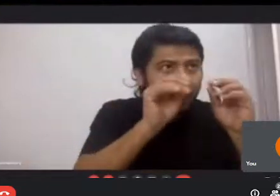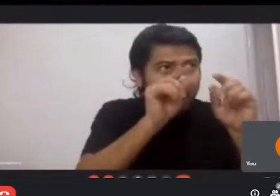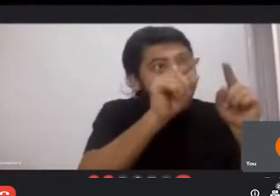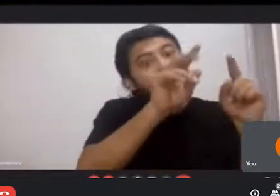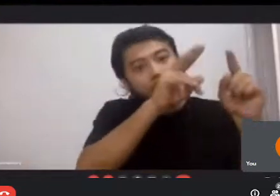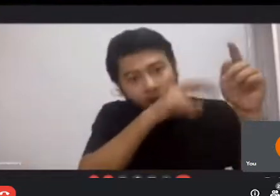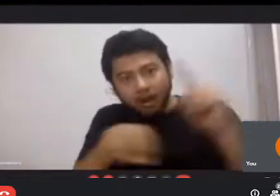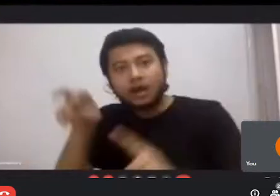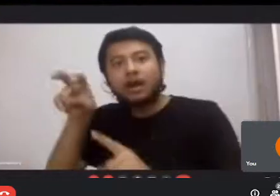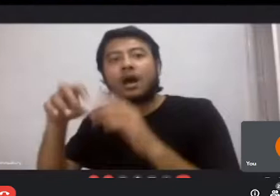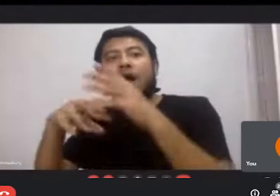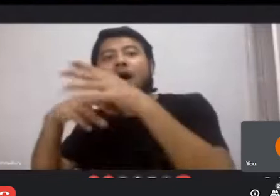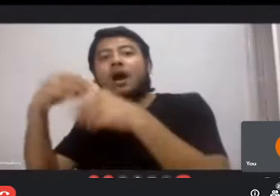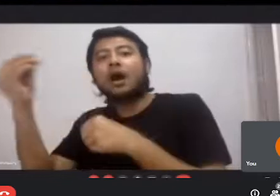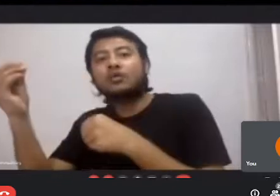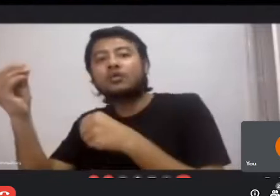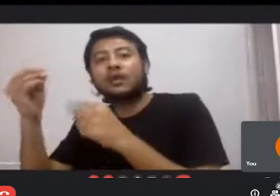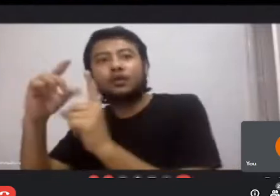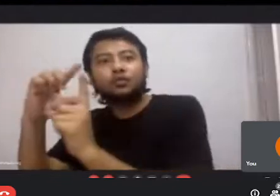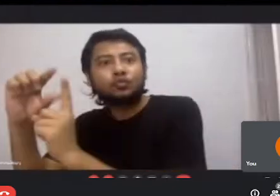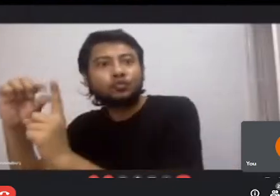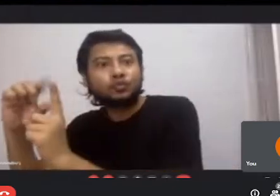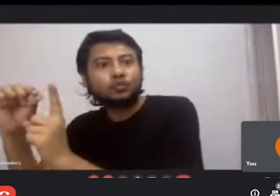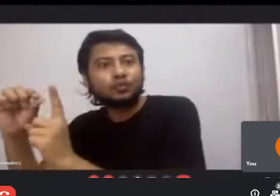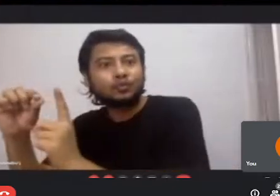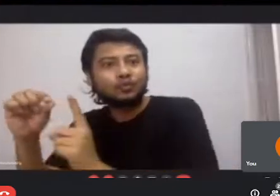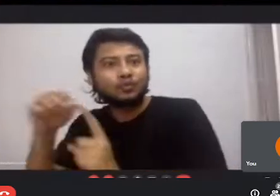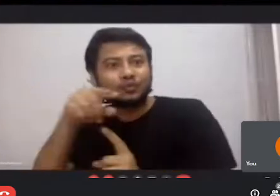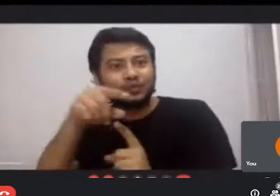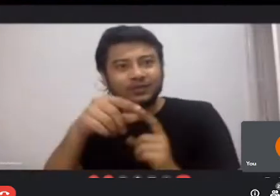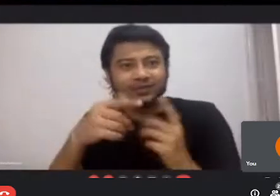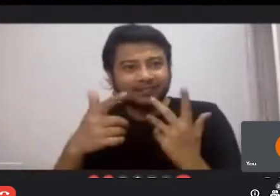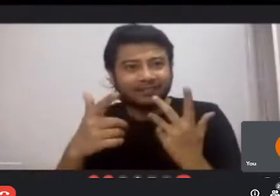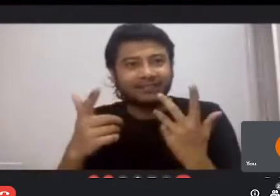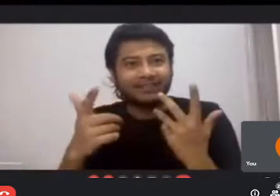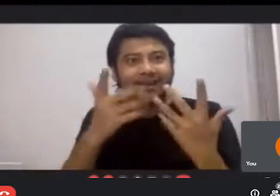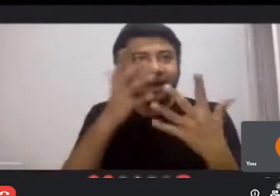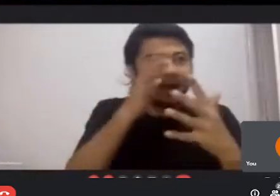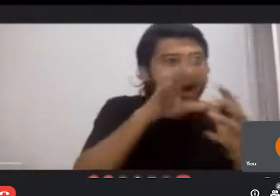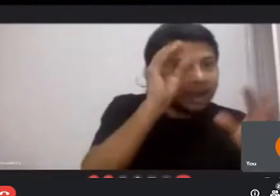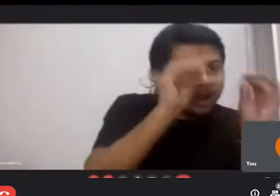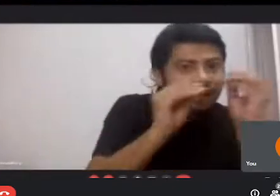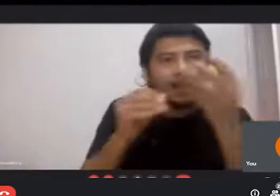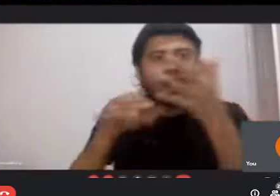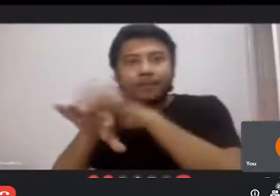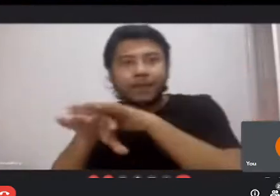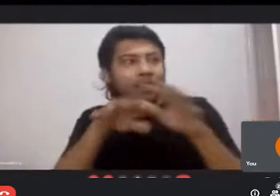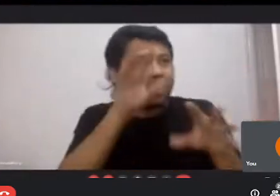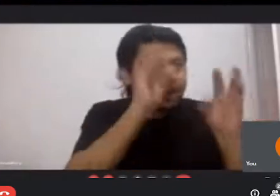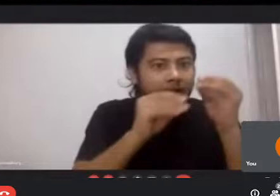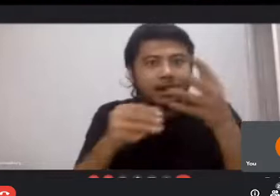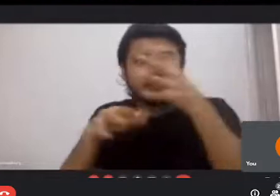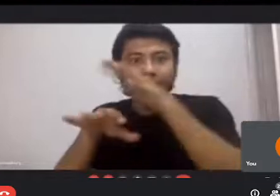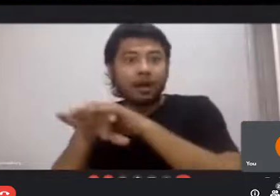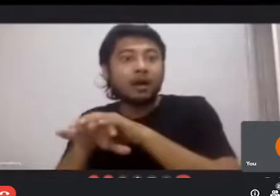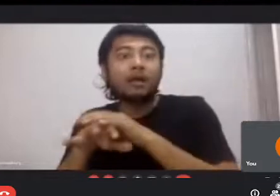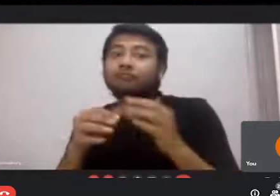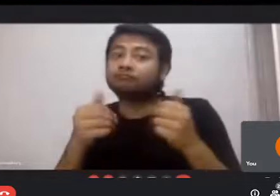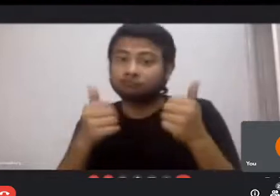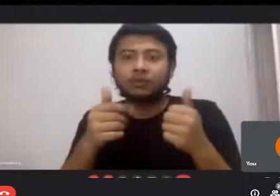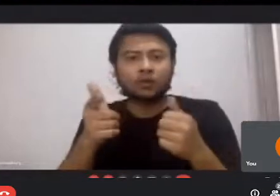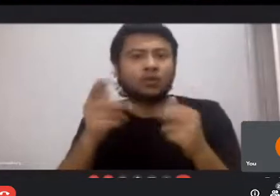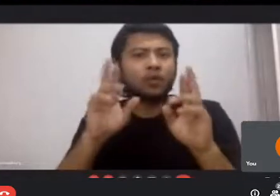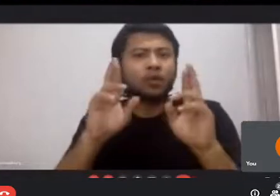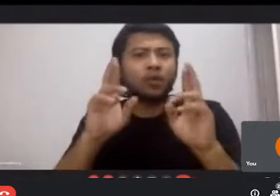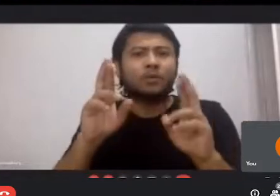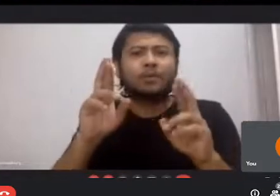used. I believe the audience will have some questions, and at the end I would like